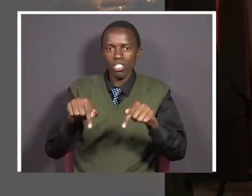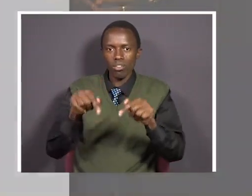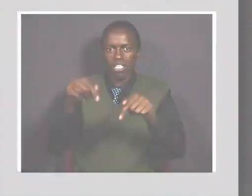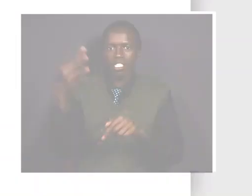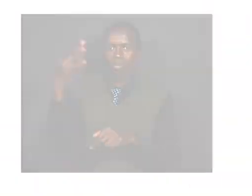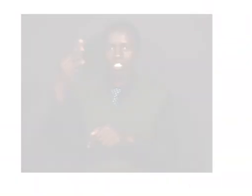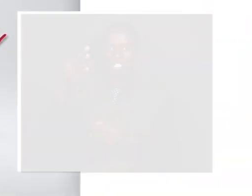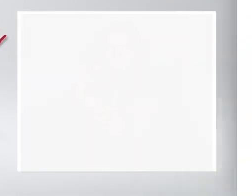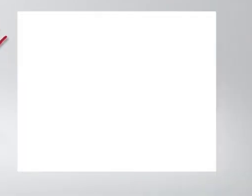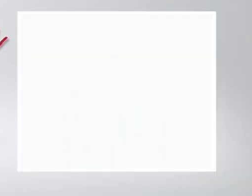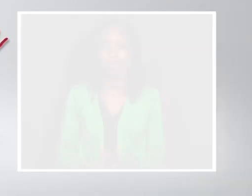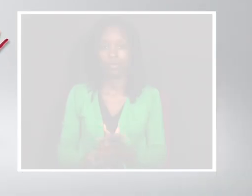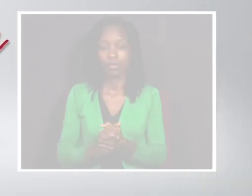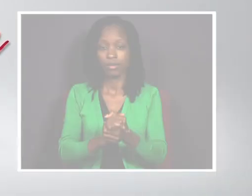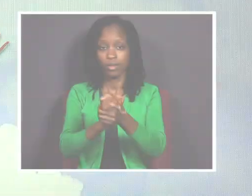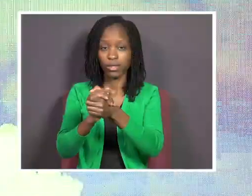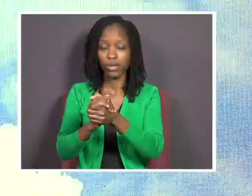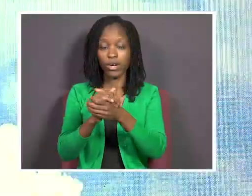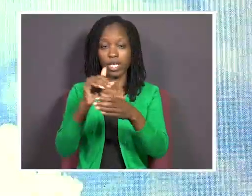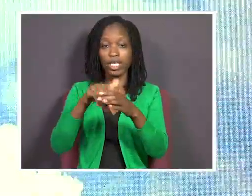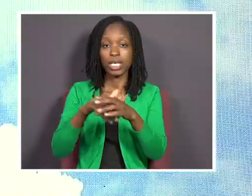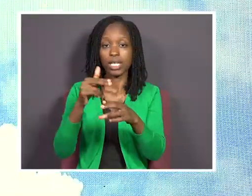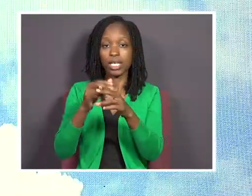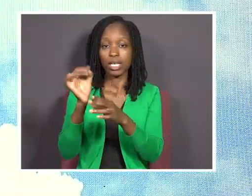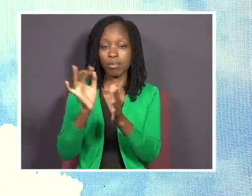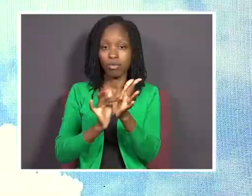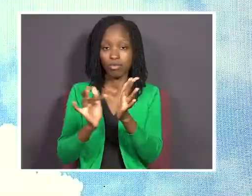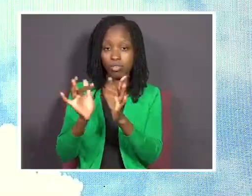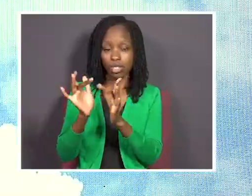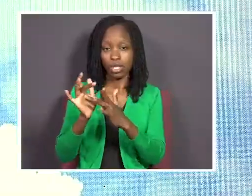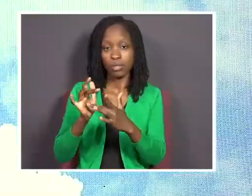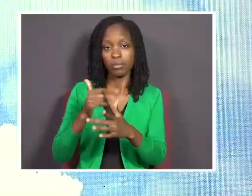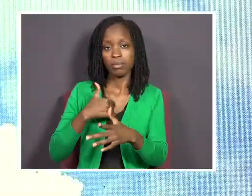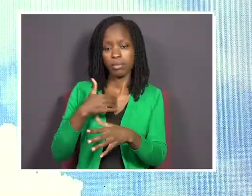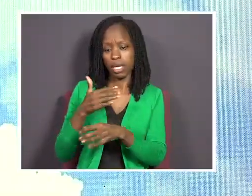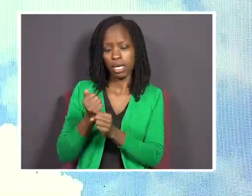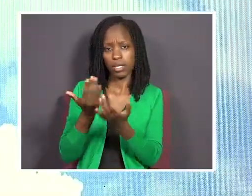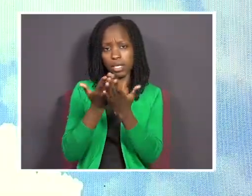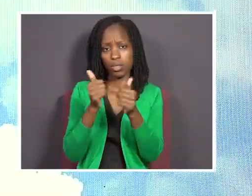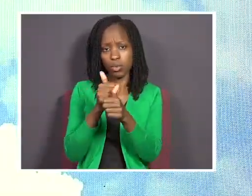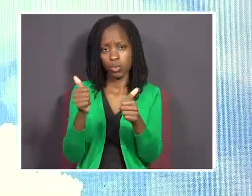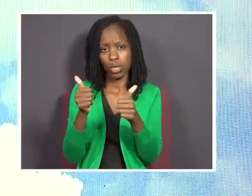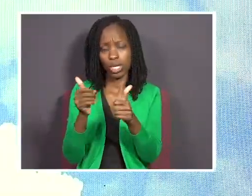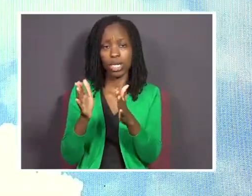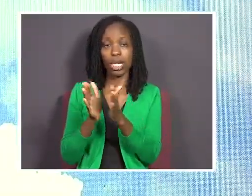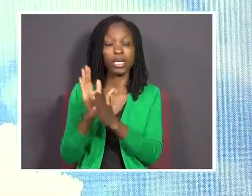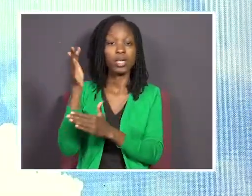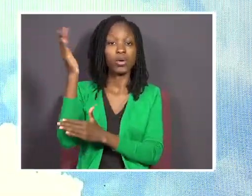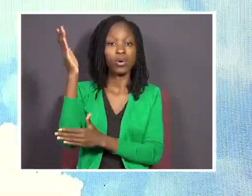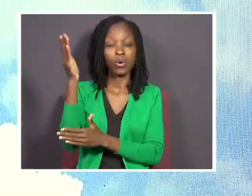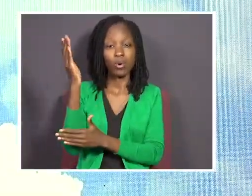today's message. Greetings in the name of Jesus. I trust that you are well and God has